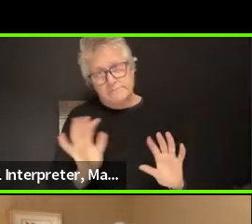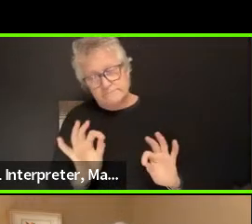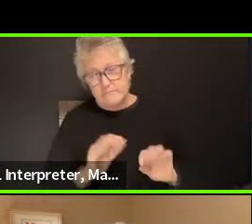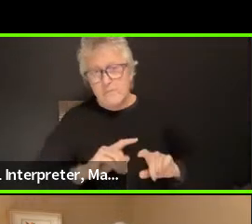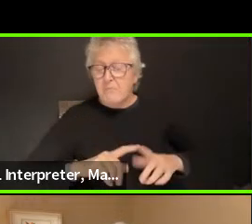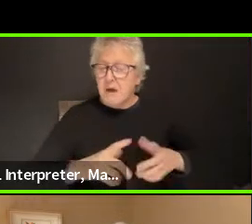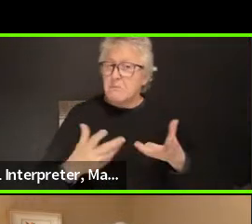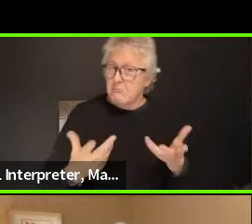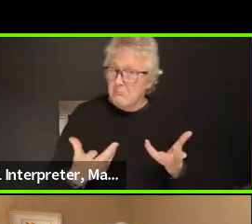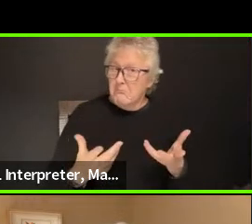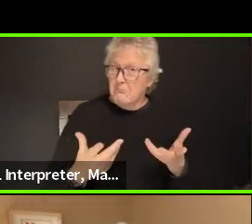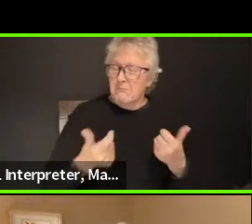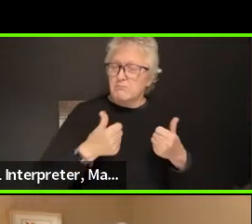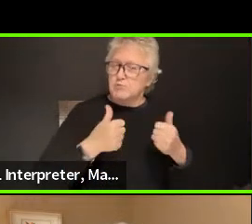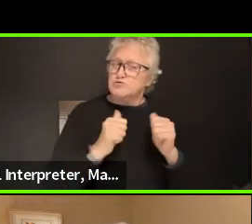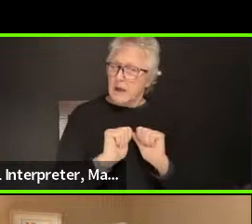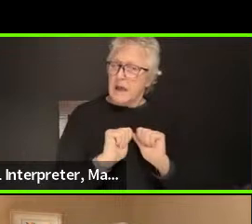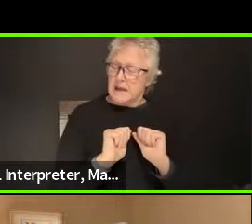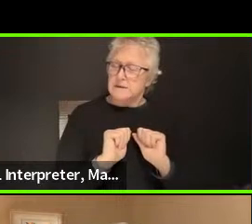Barbie?